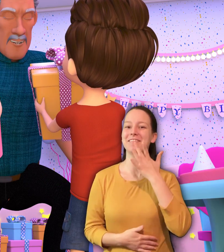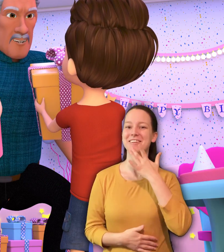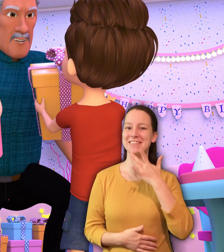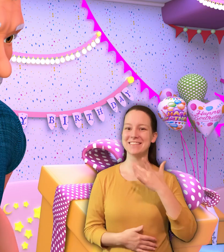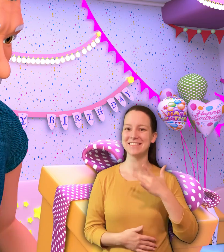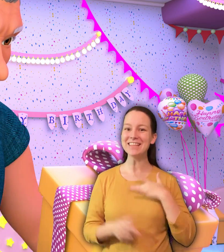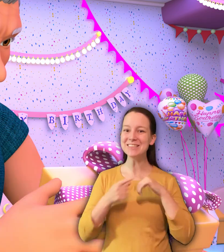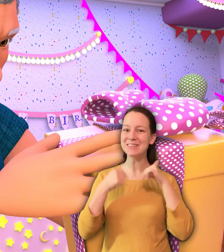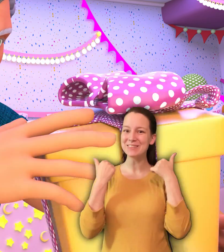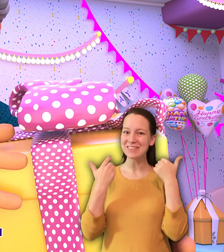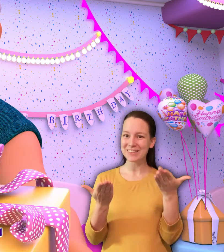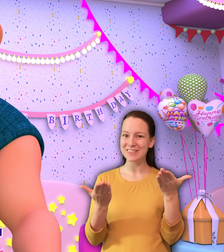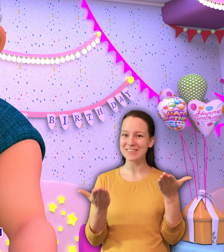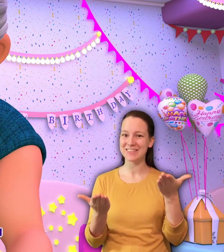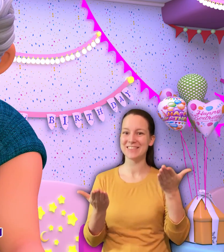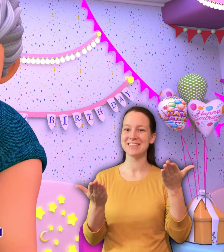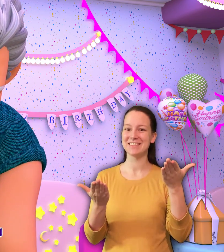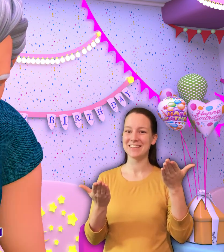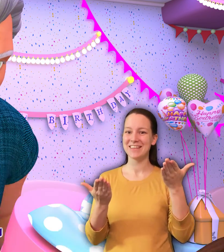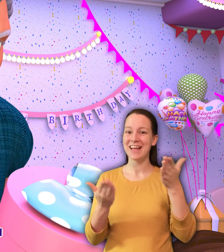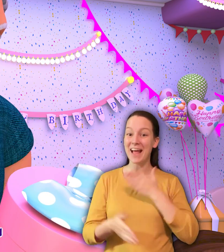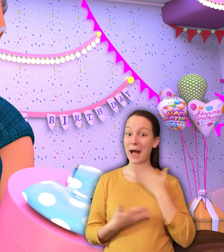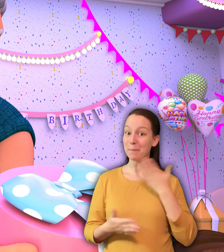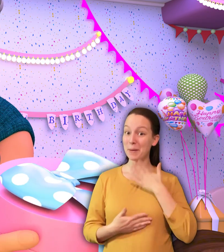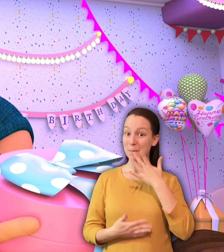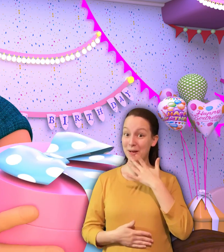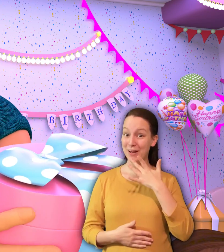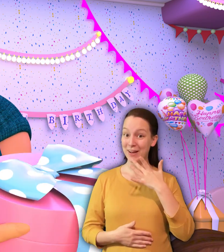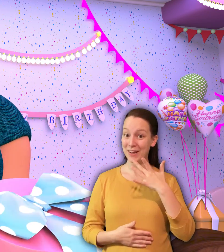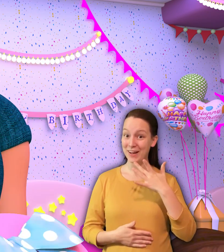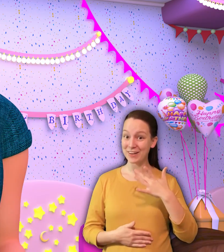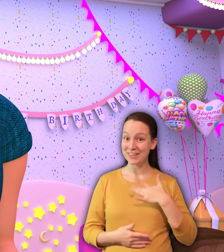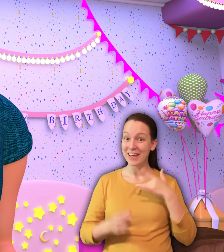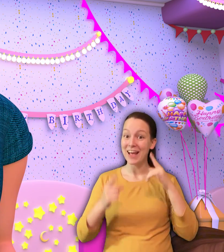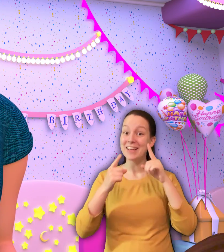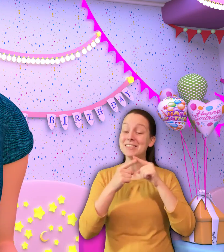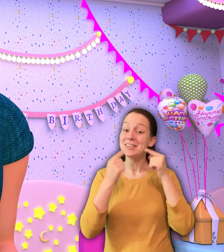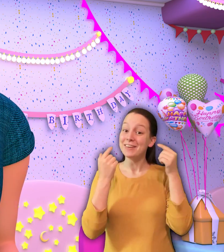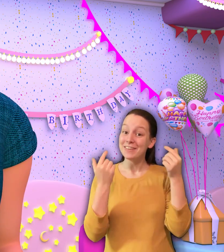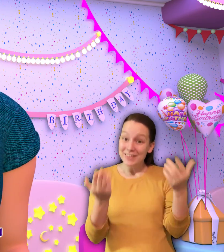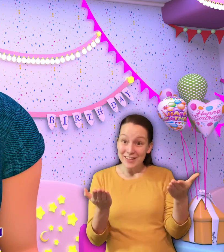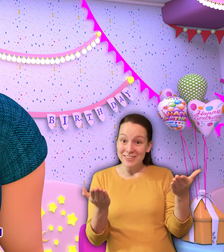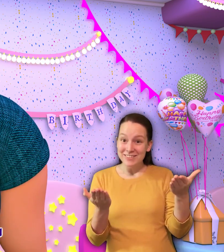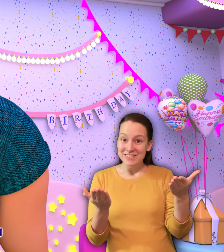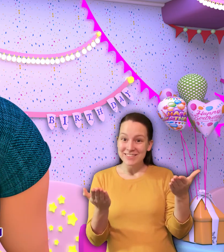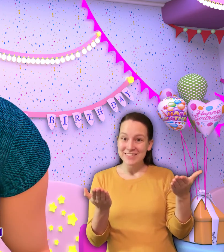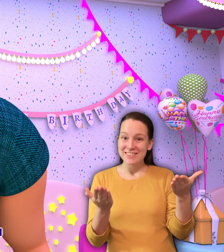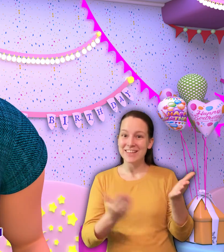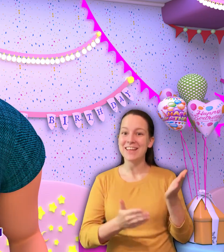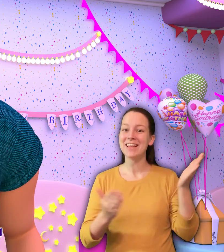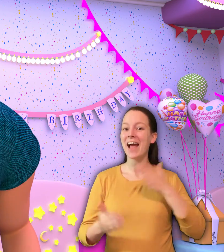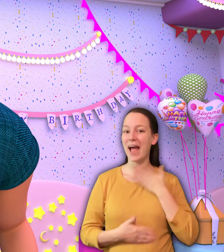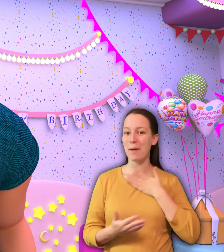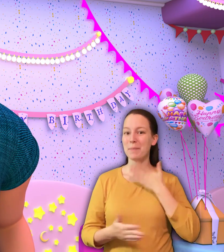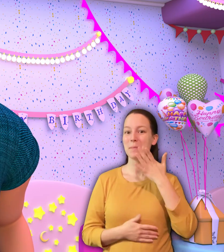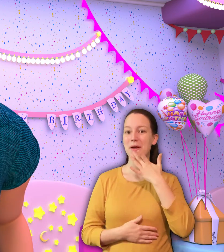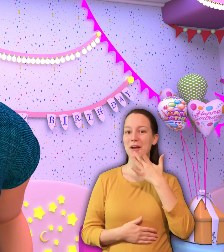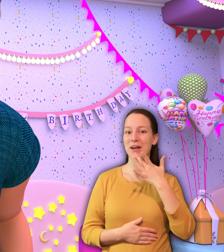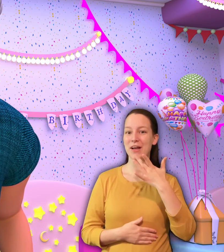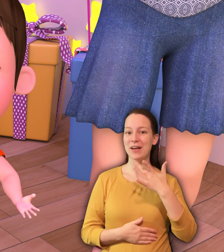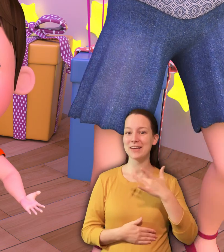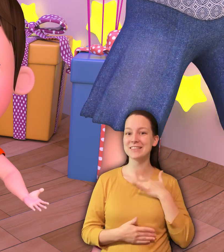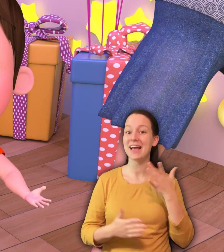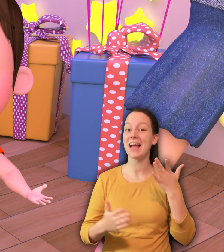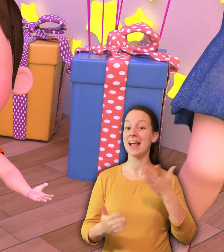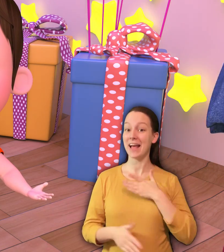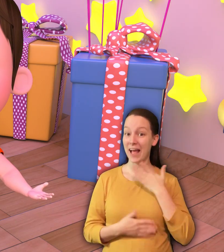happy birthday to you happy birthday to you